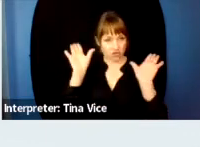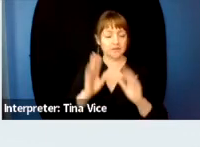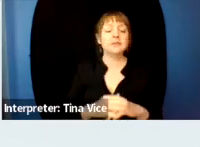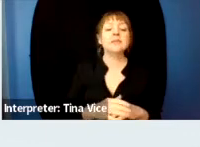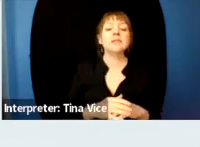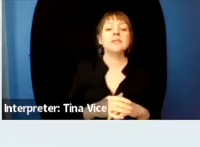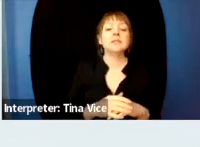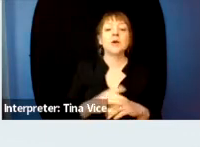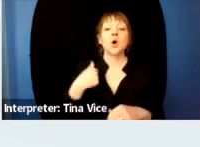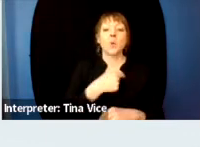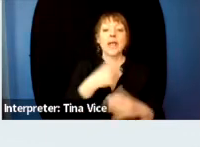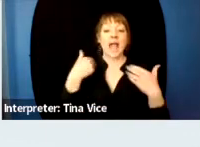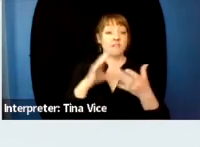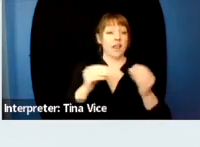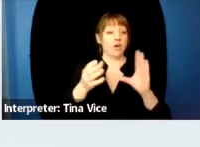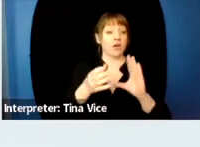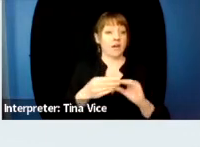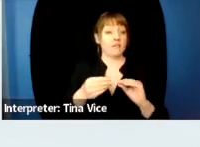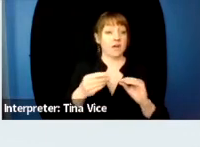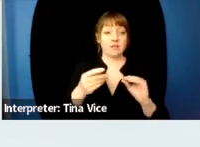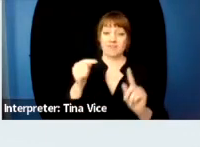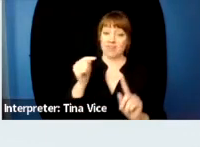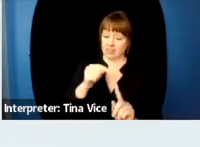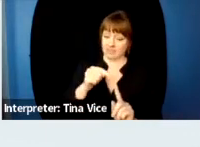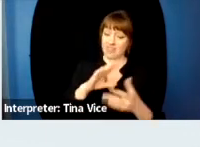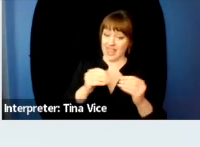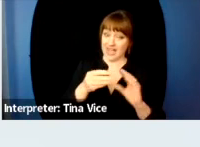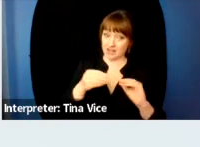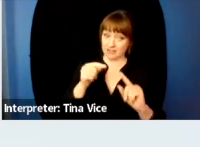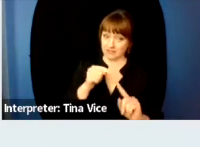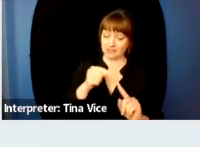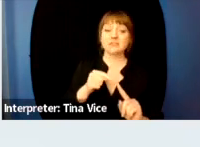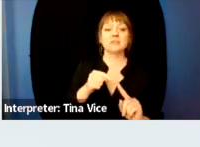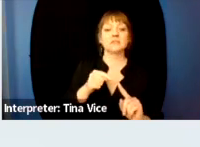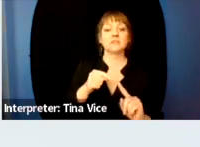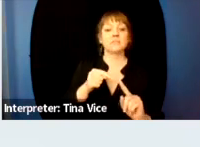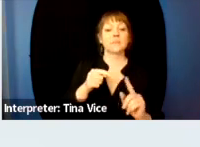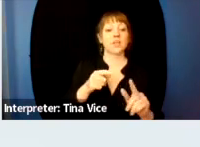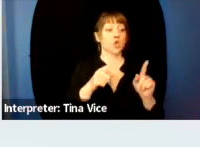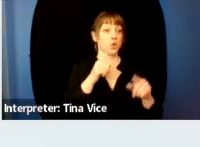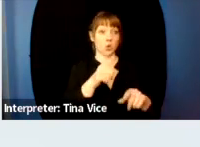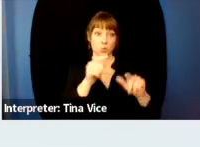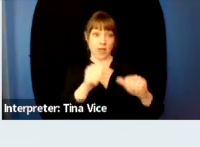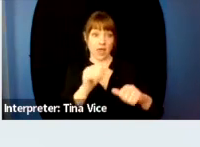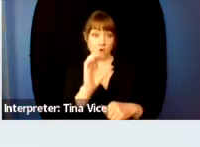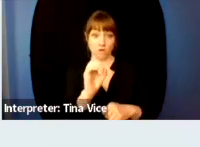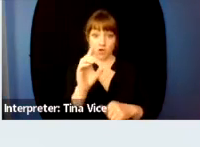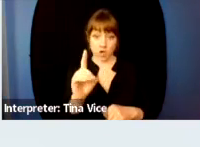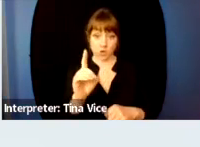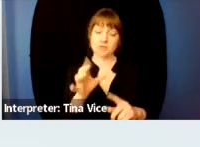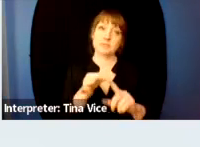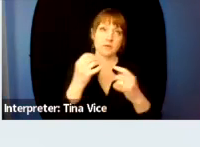we have a narrative that is prevalent that you are able to overdose, especially from fentanyl right